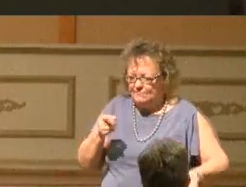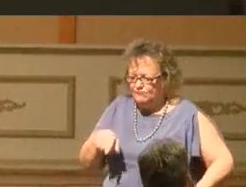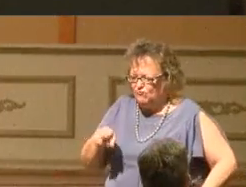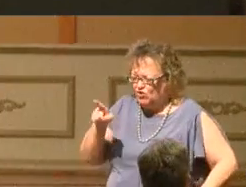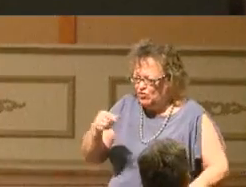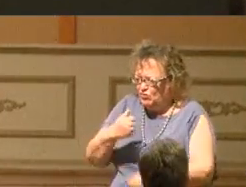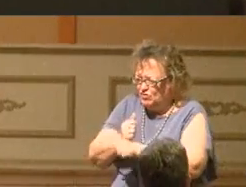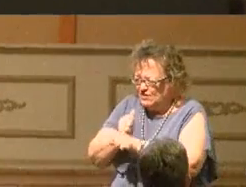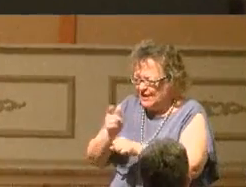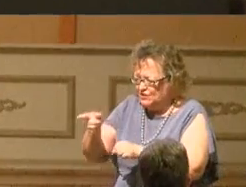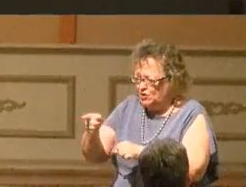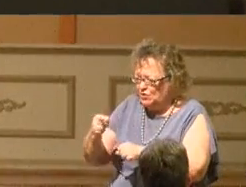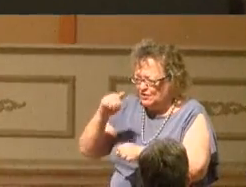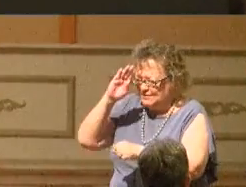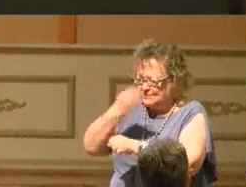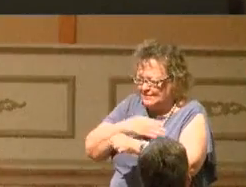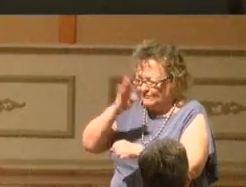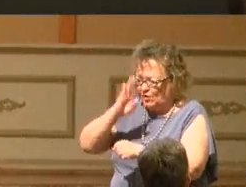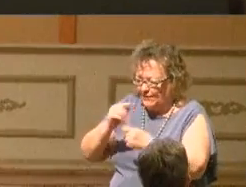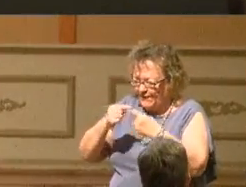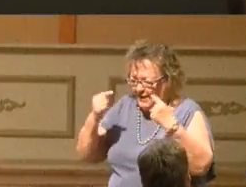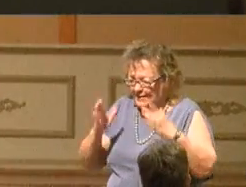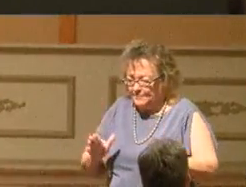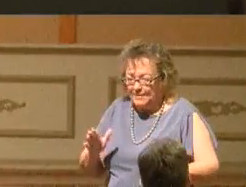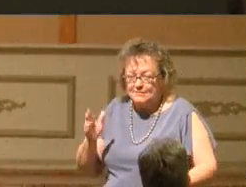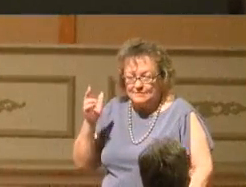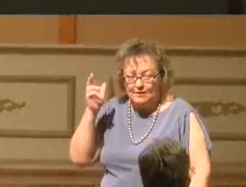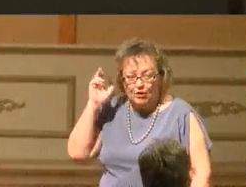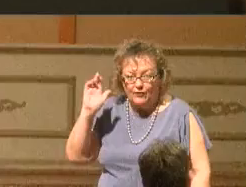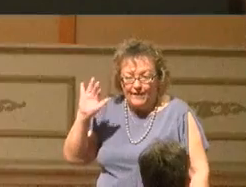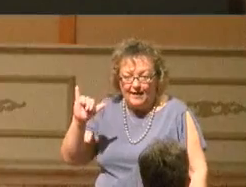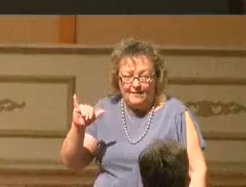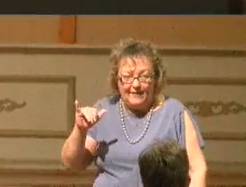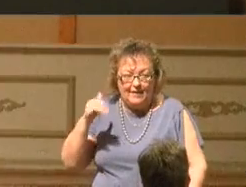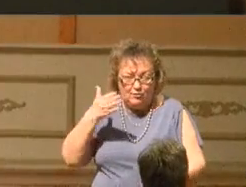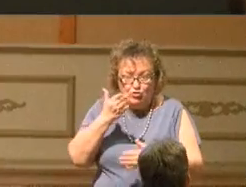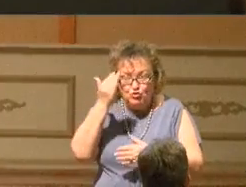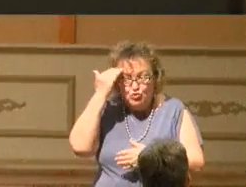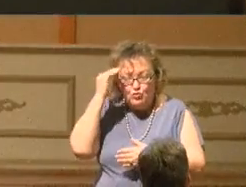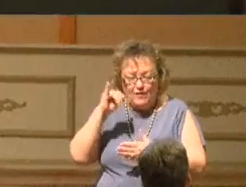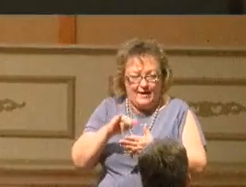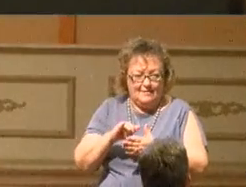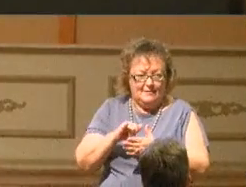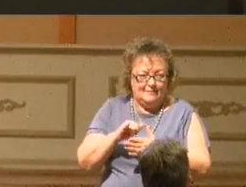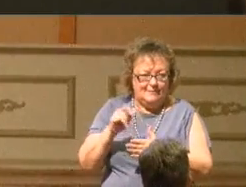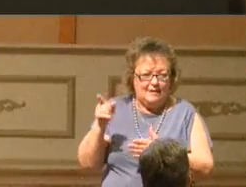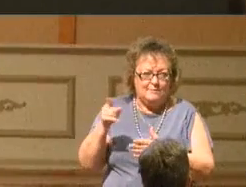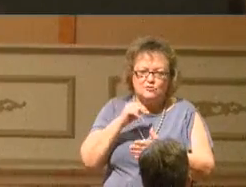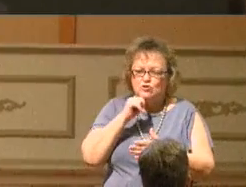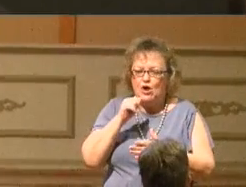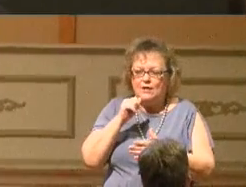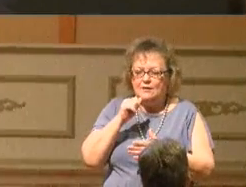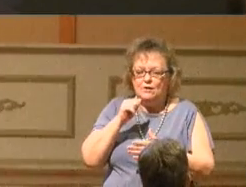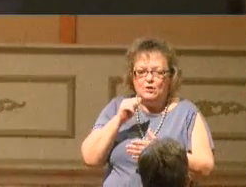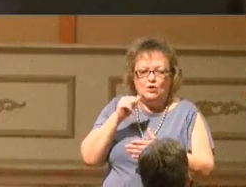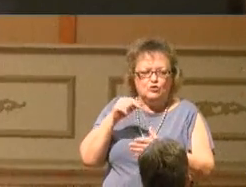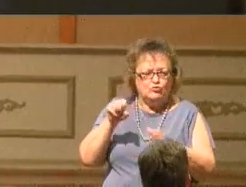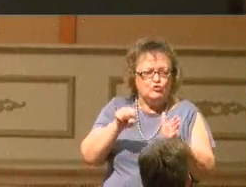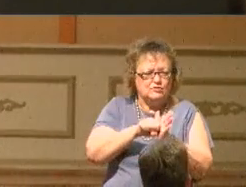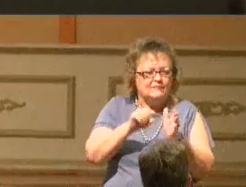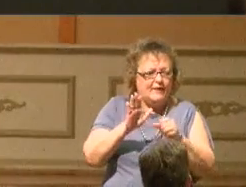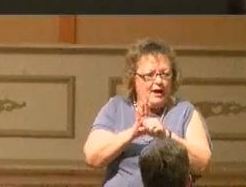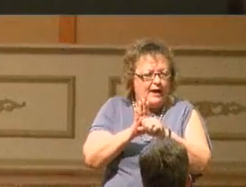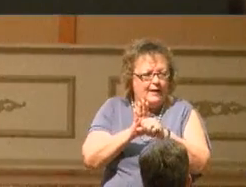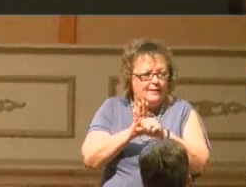to be the Son of God. The enemies picked up on it. They knew it. He was not crucified for what he had done. He was